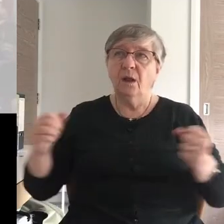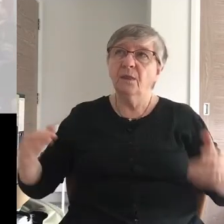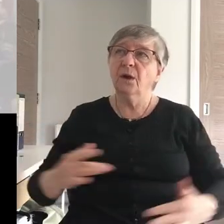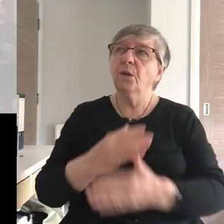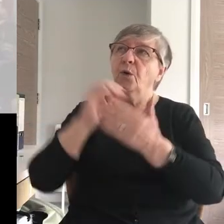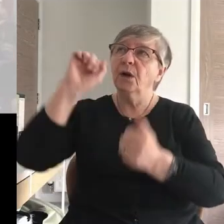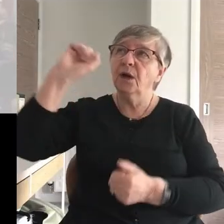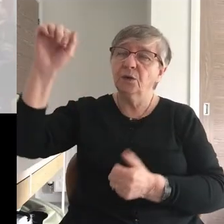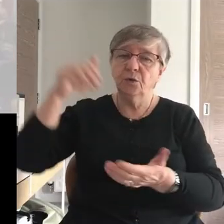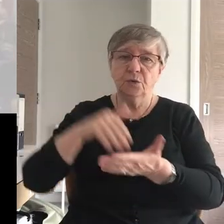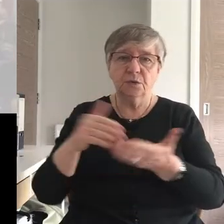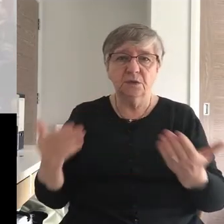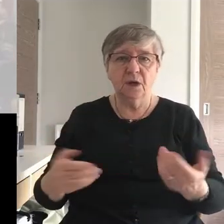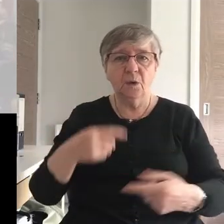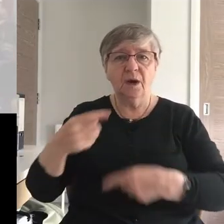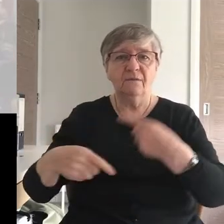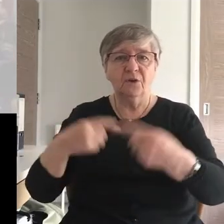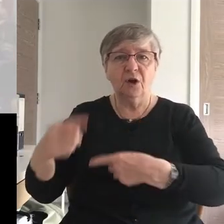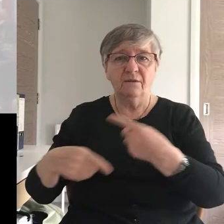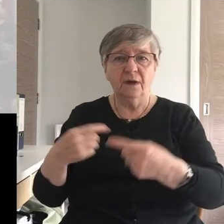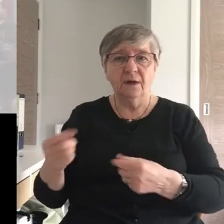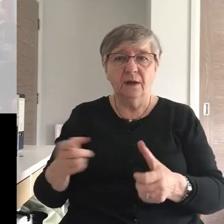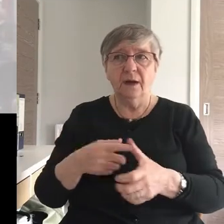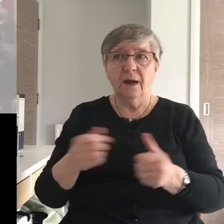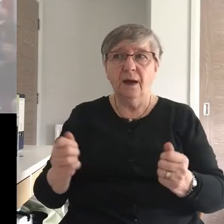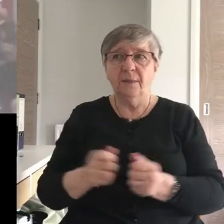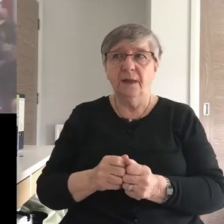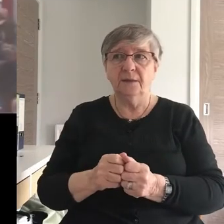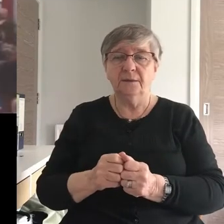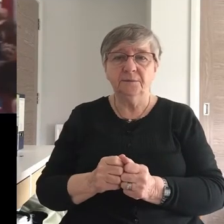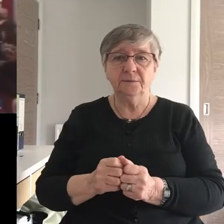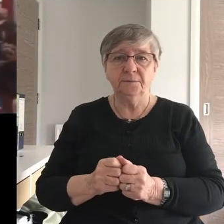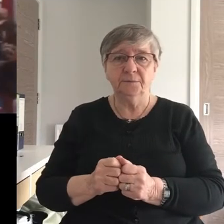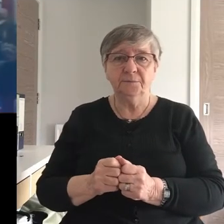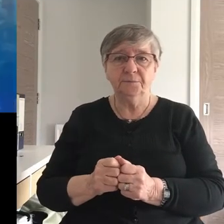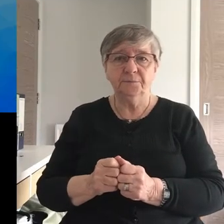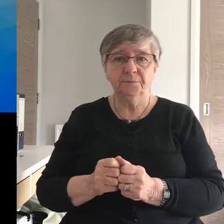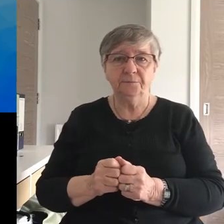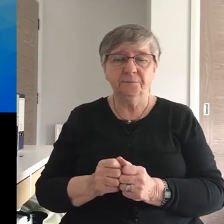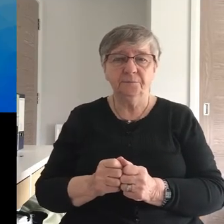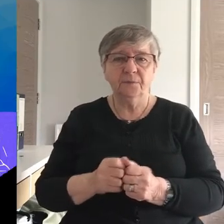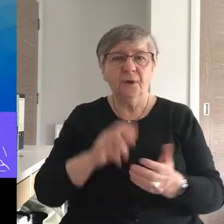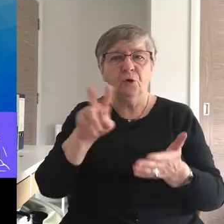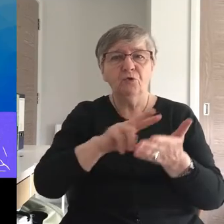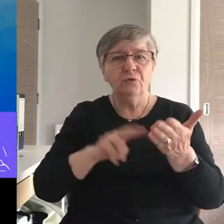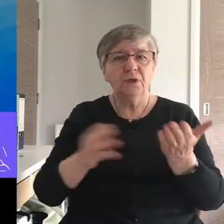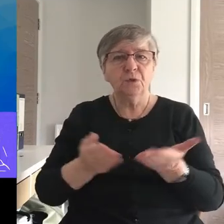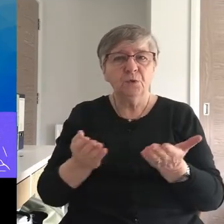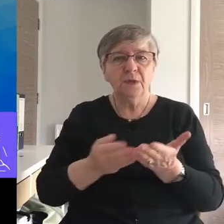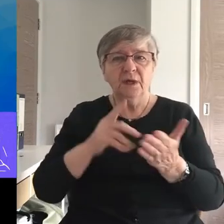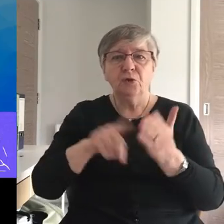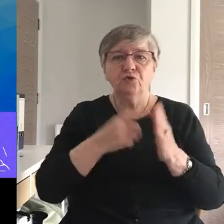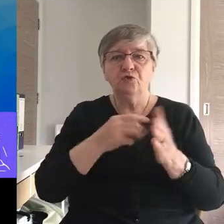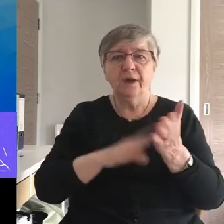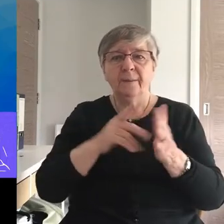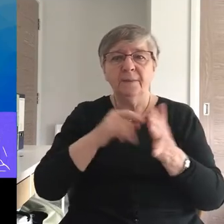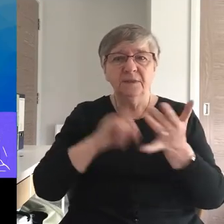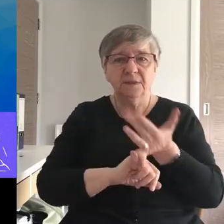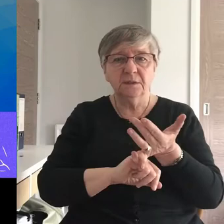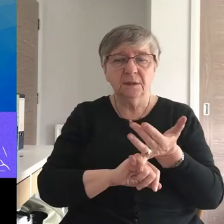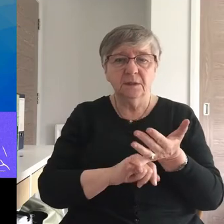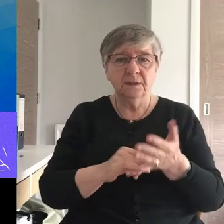glory are yours, now and forever. Amen. The reading today is from the book of